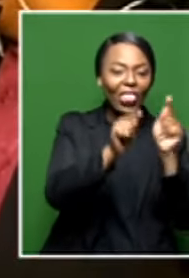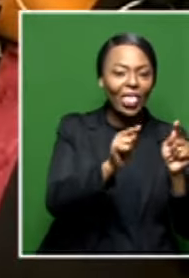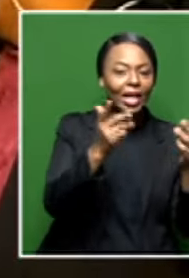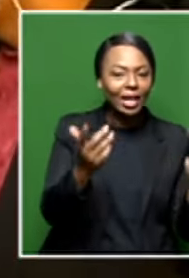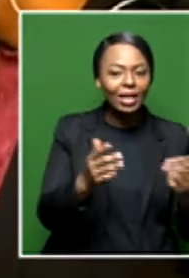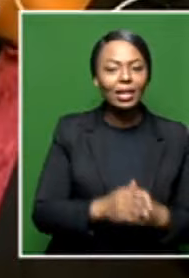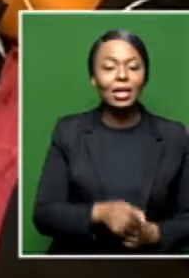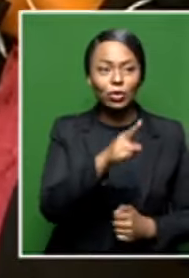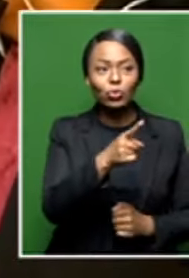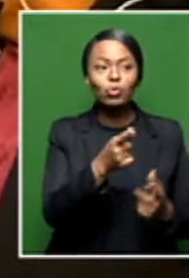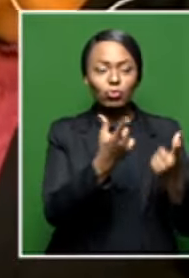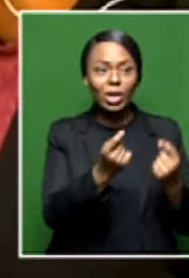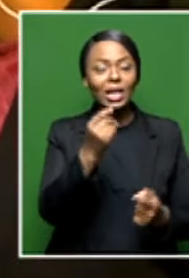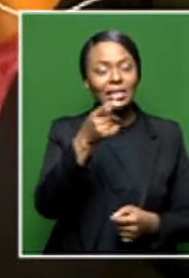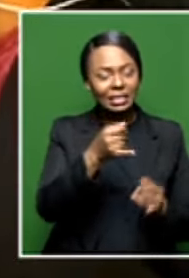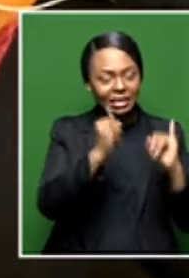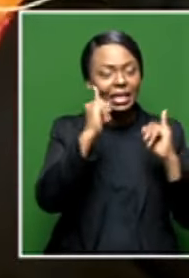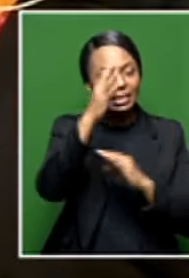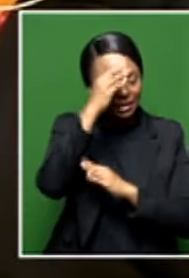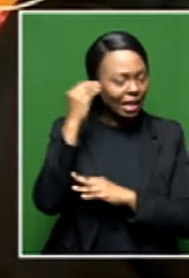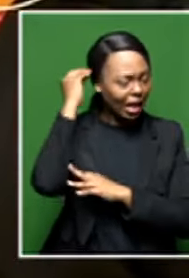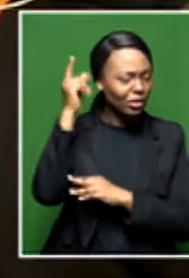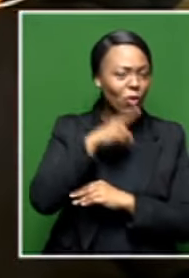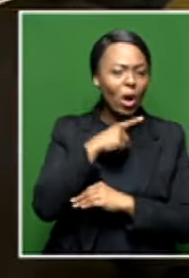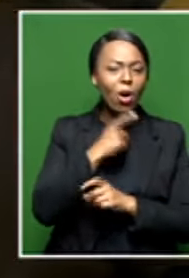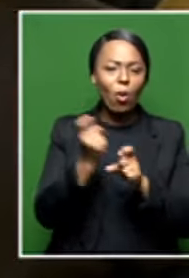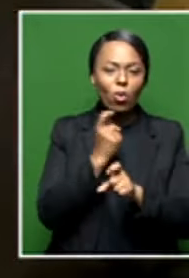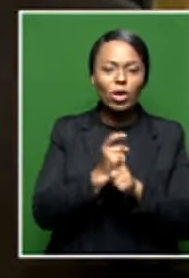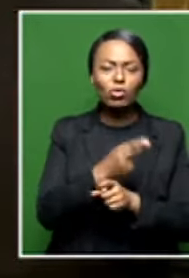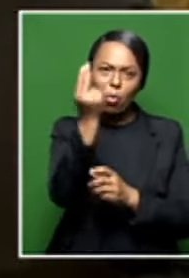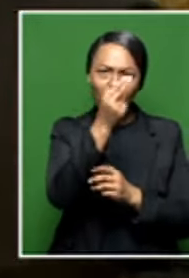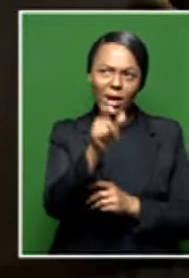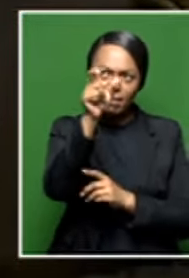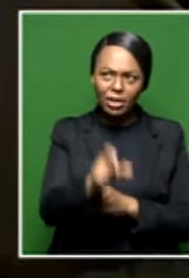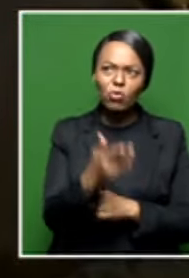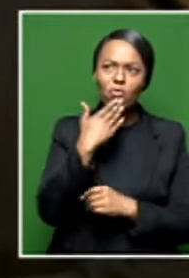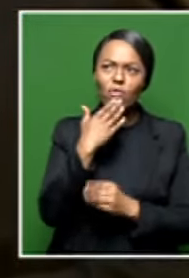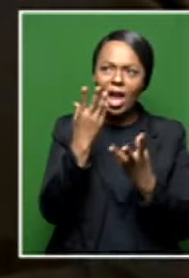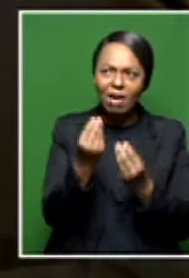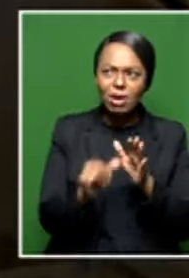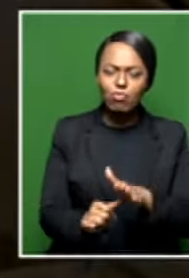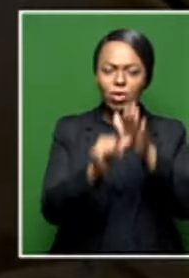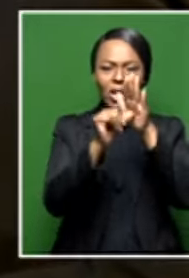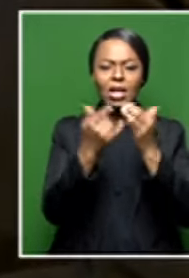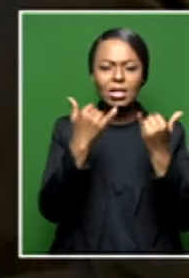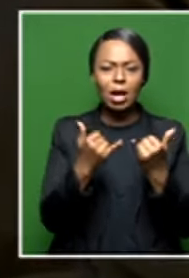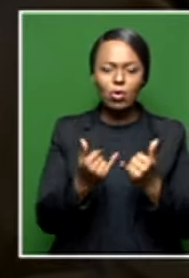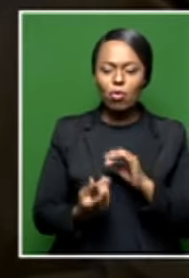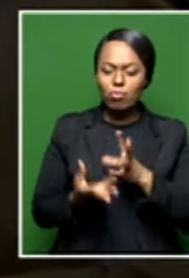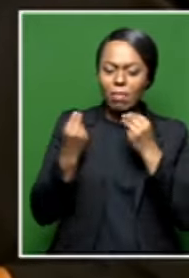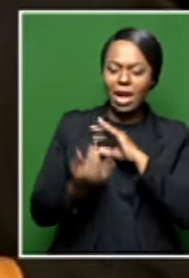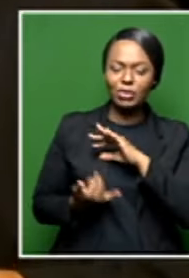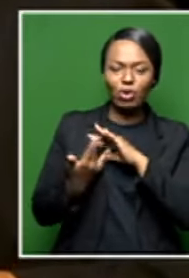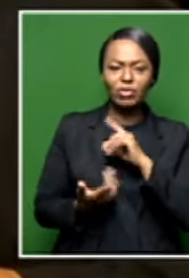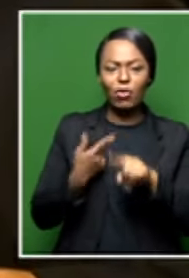very seriously. You paint people who've had an impact on you personally, and you've just told us now that you've drawn inspiration from the Arch